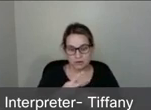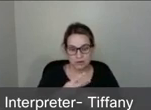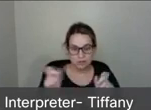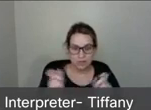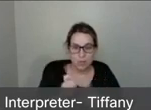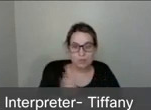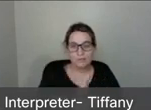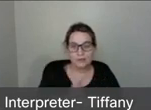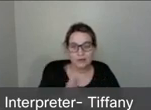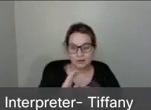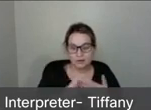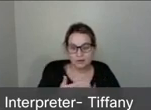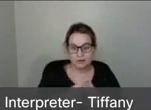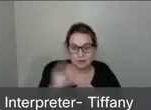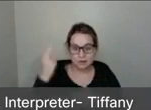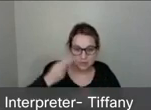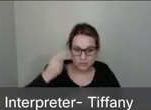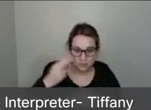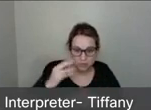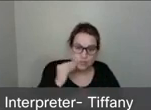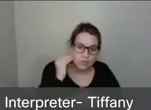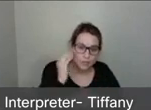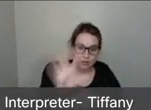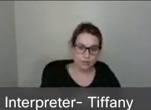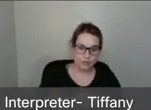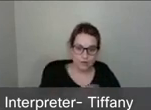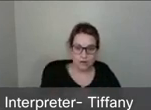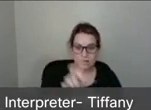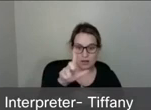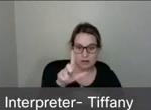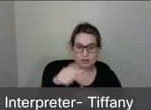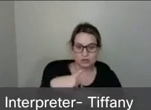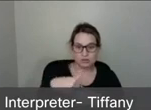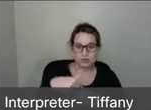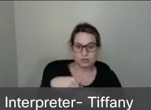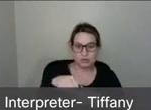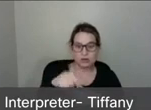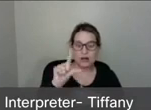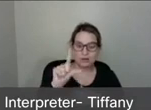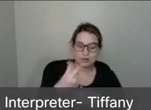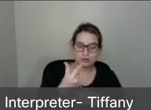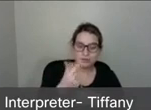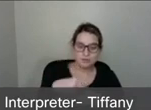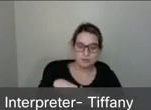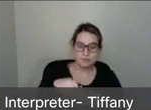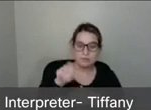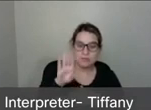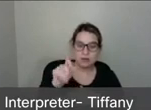communities, historic neighborhoods, and LGBTQ communities that have all asked to be kept